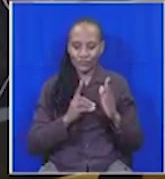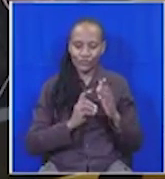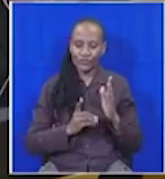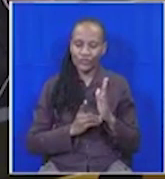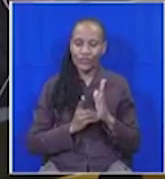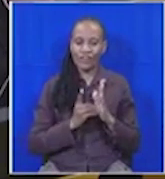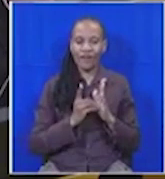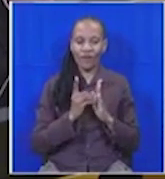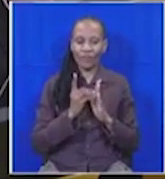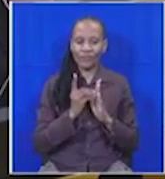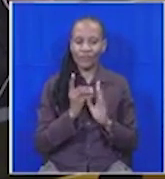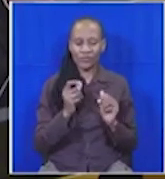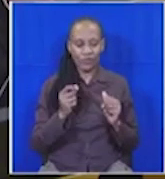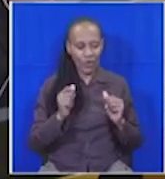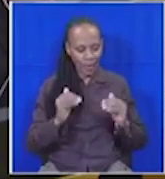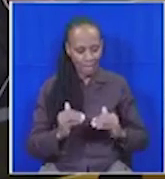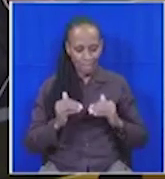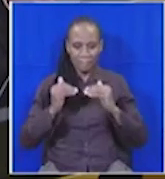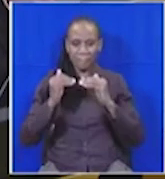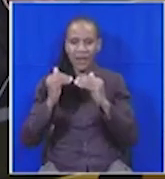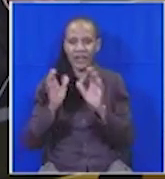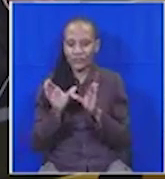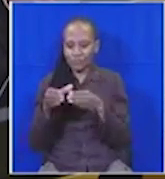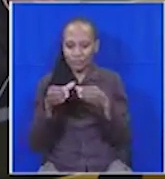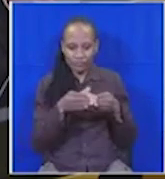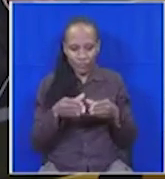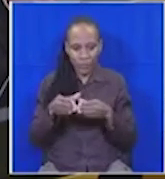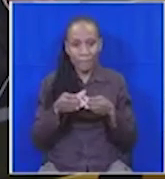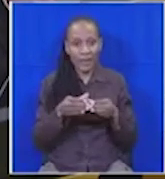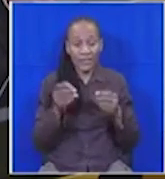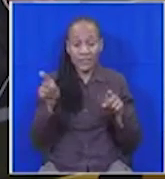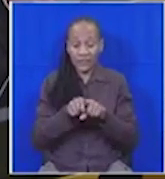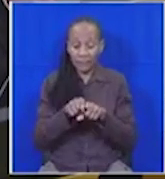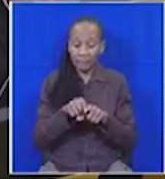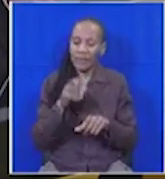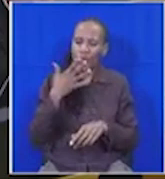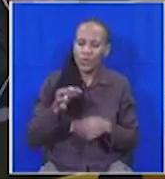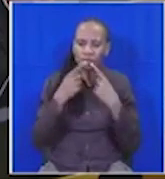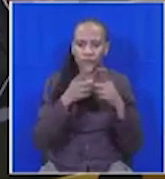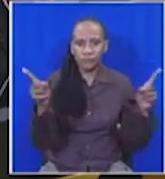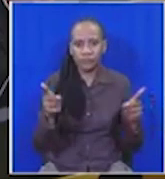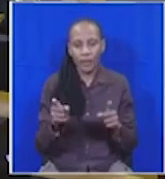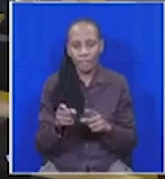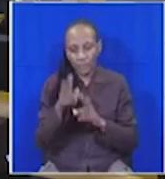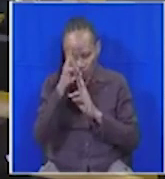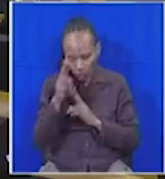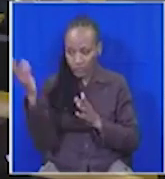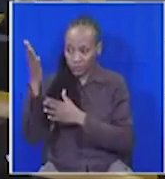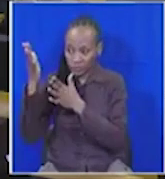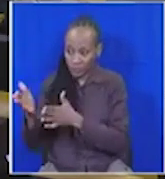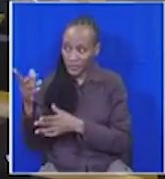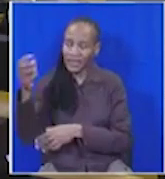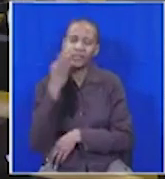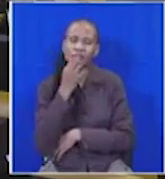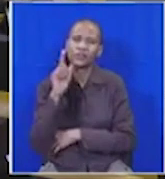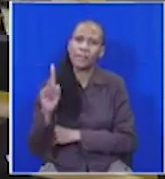good, improved sections, and I just want to mention a few in passing. The Honourable Speaker has also referred